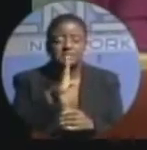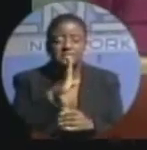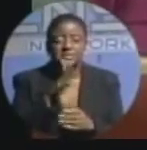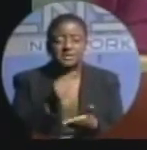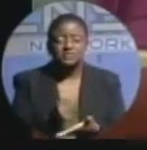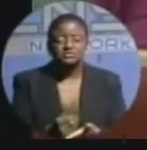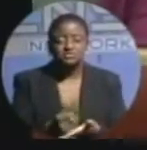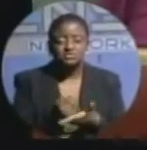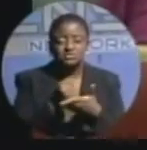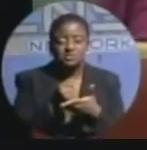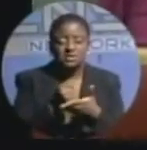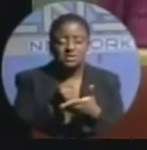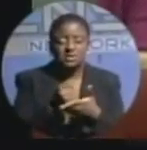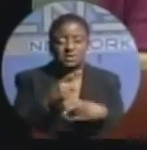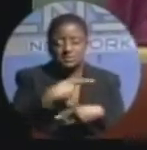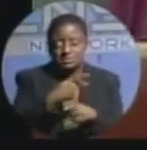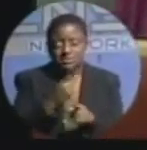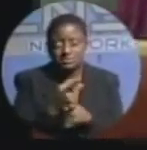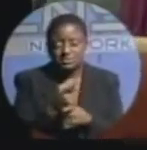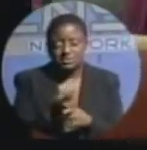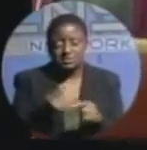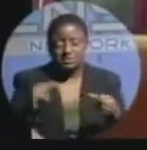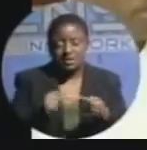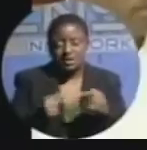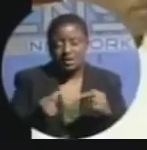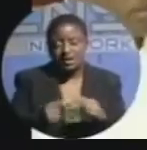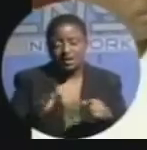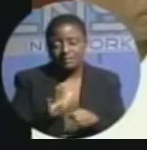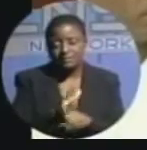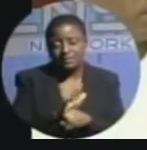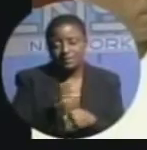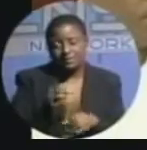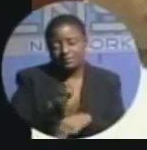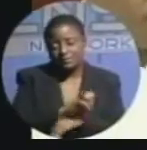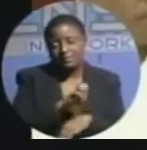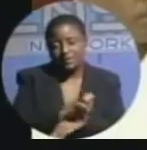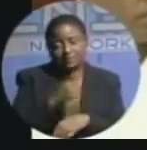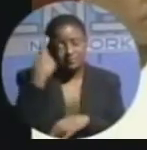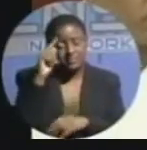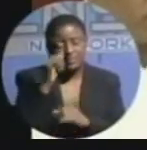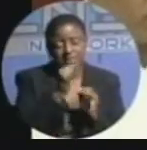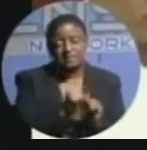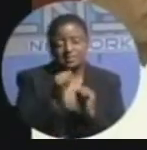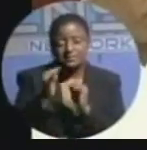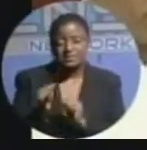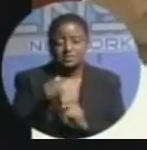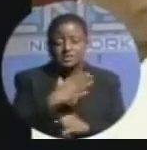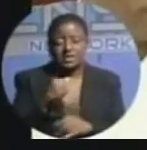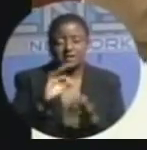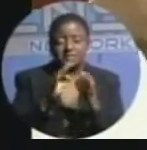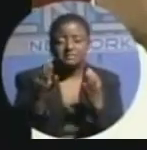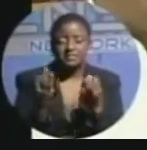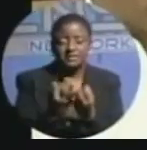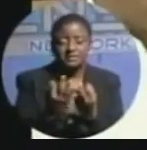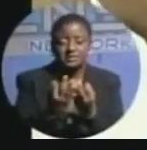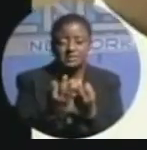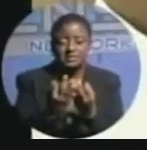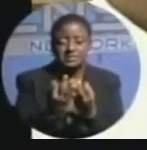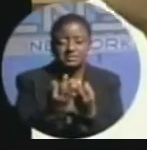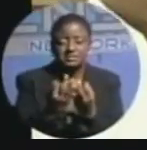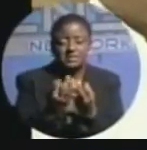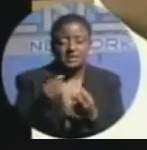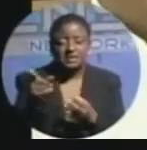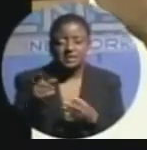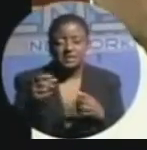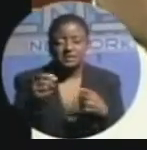it produces a lot of harmful effects for the individual as well as their families and the society. He says over the years he has seen a